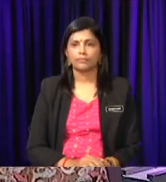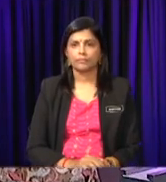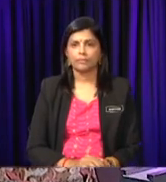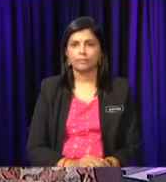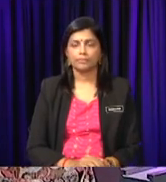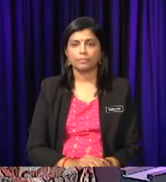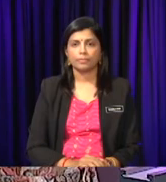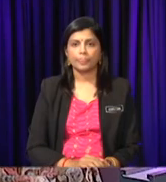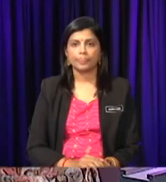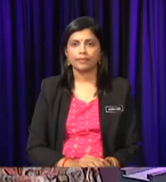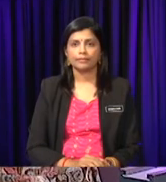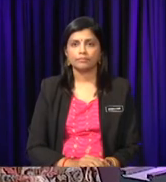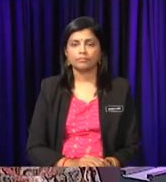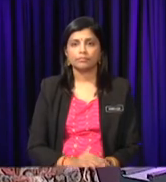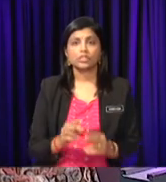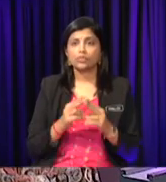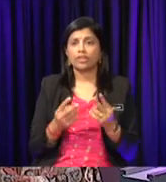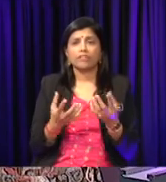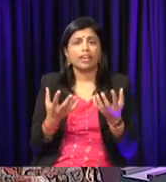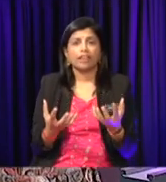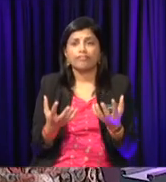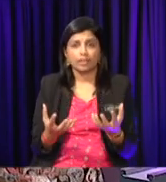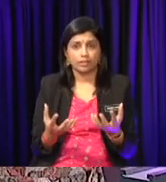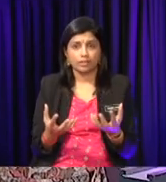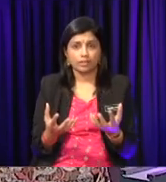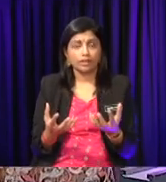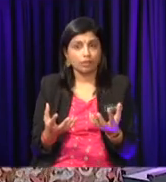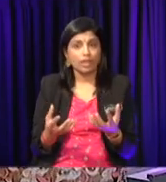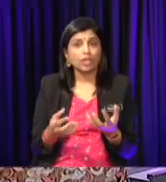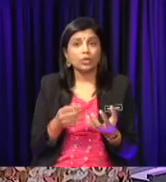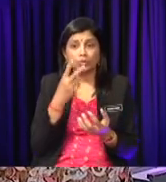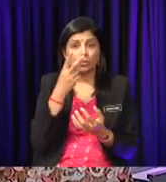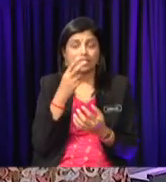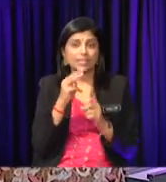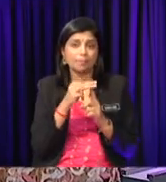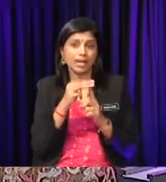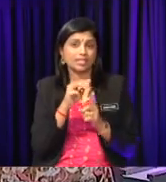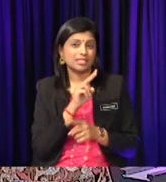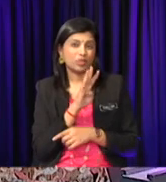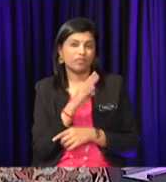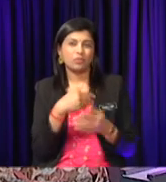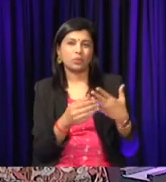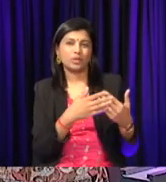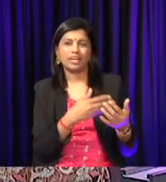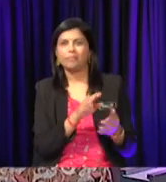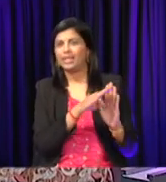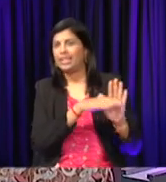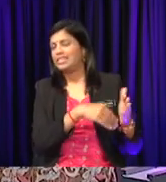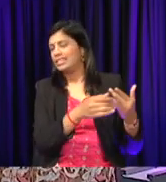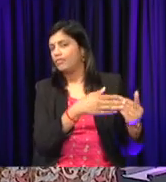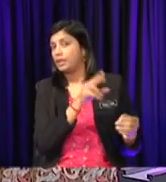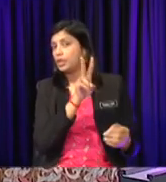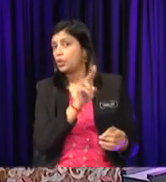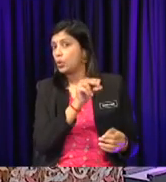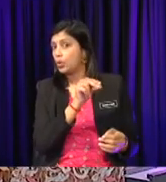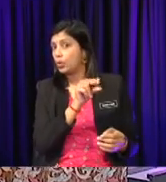marks that you will be awarded. Right. How are you going to get those marks? I will explain more later. Mm-hmm. But right